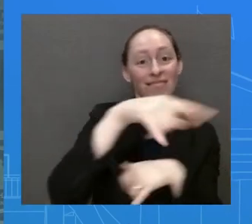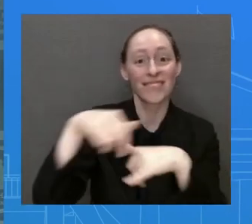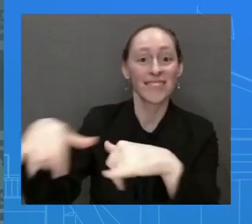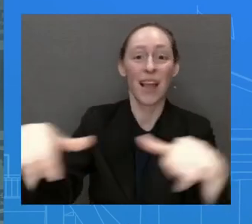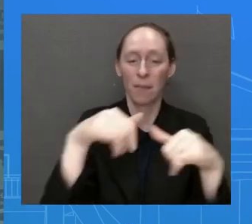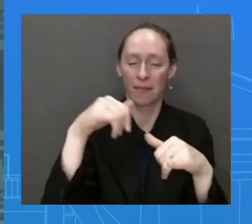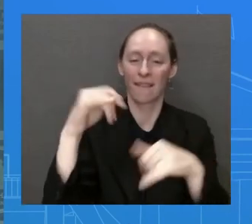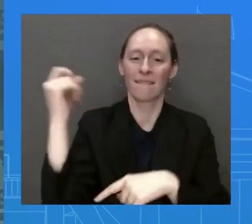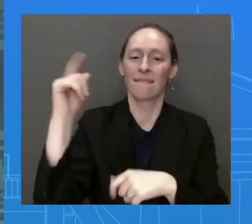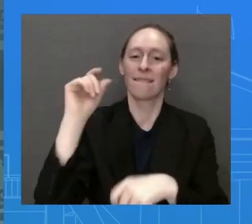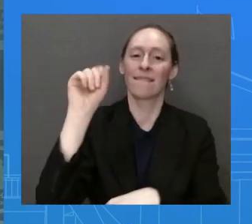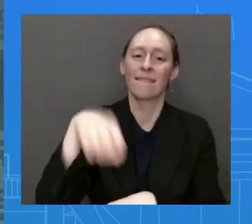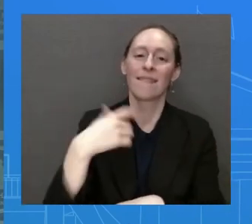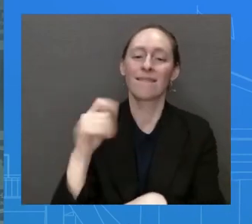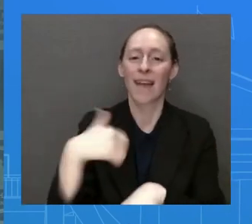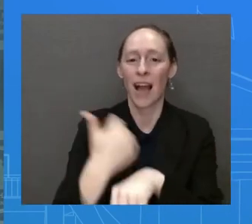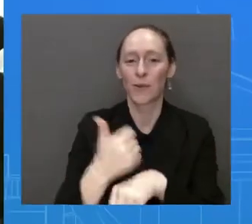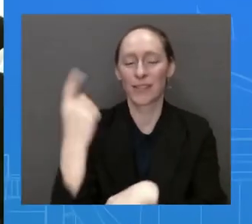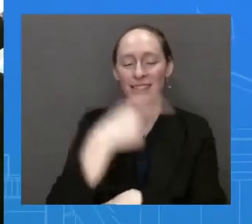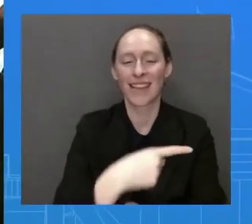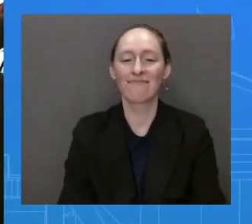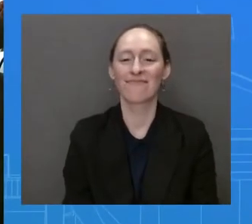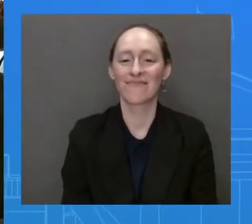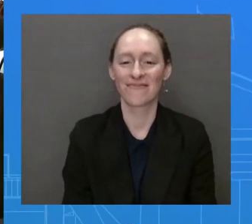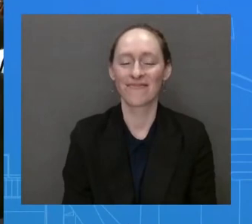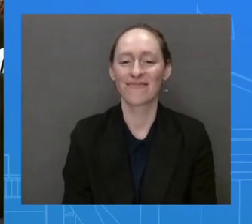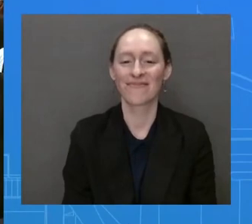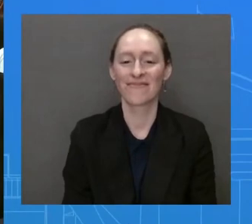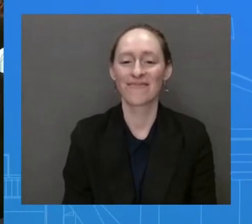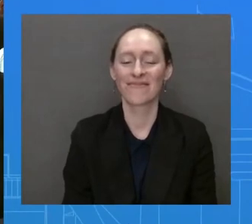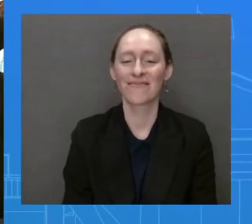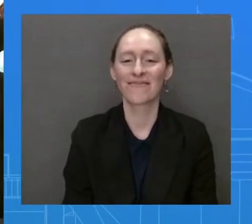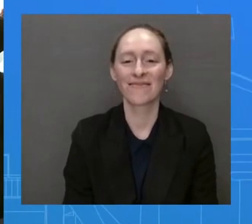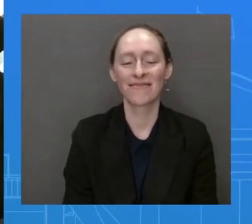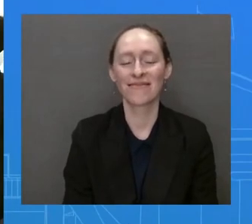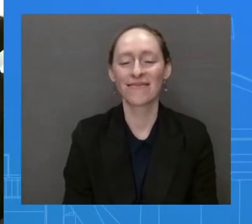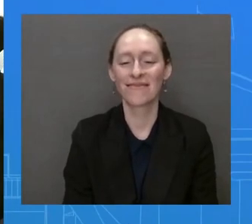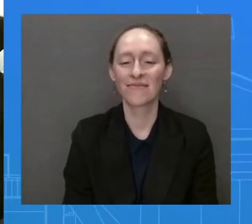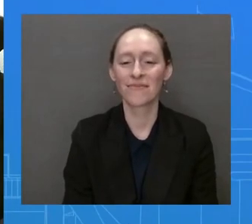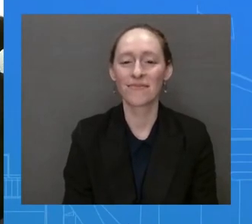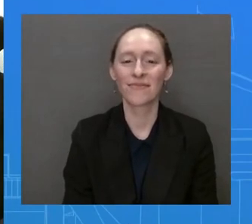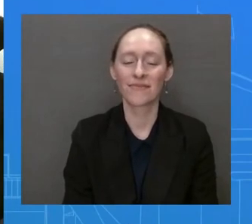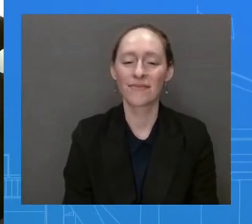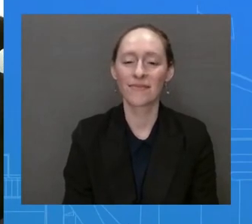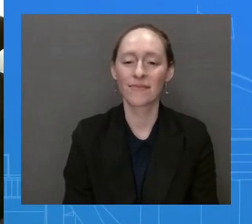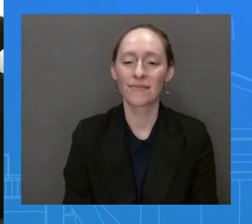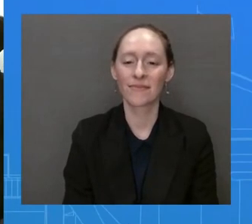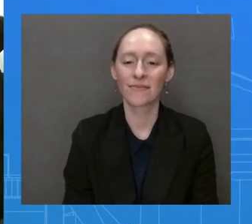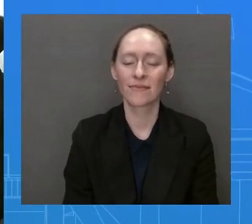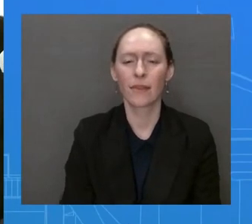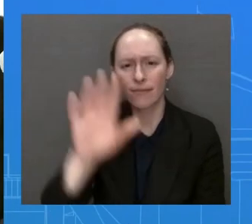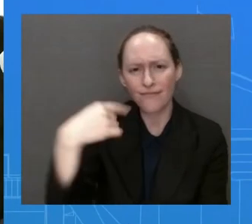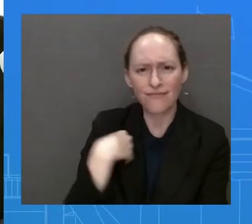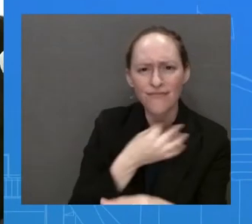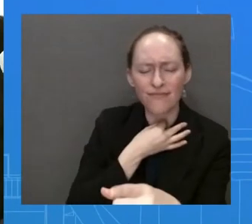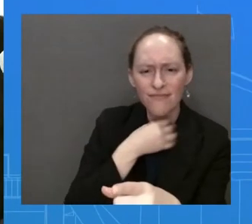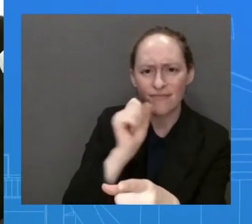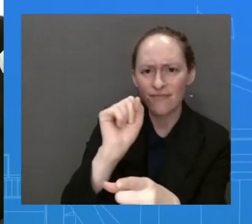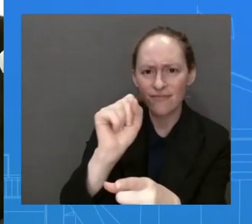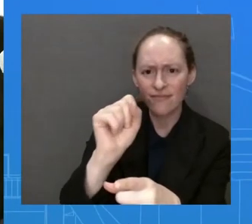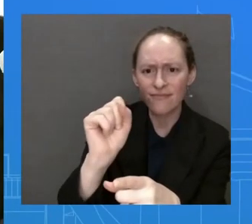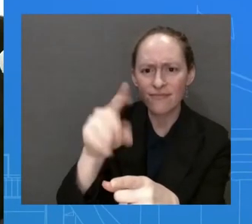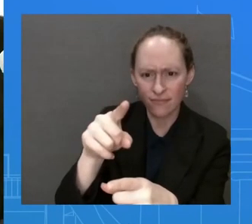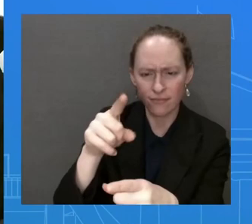All right, we'll take a couple questions. Can I ask you if, in your role in community outreach, whether the issue of the documents is a particular setback